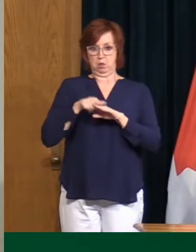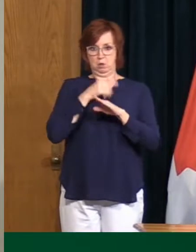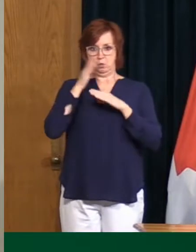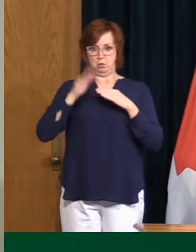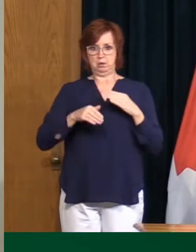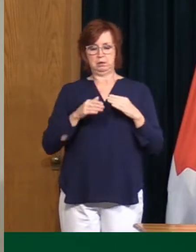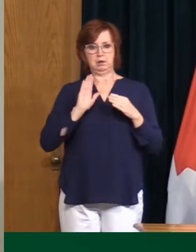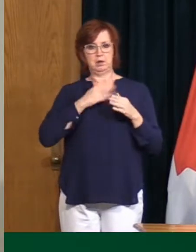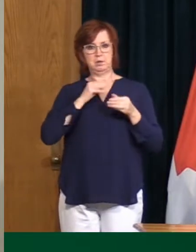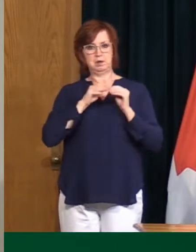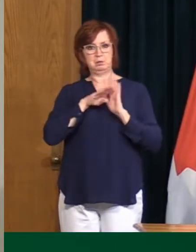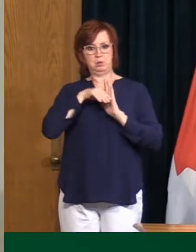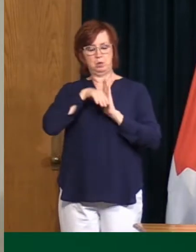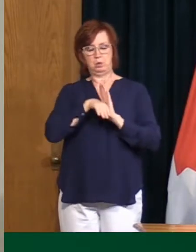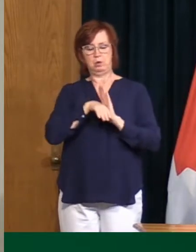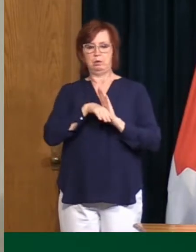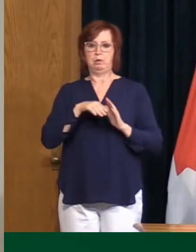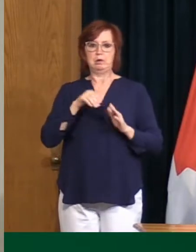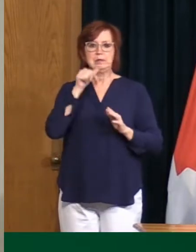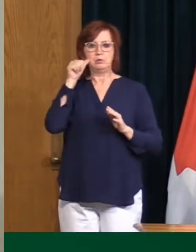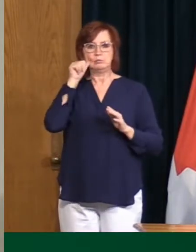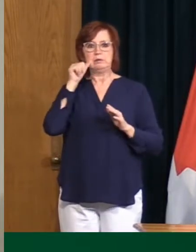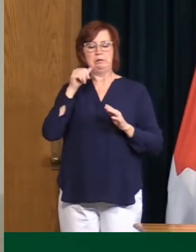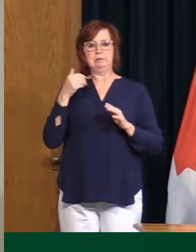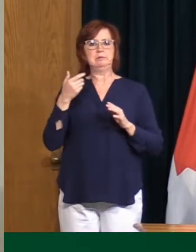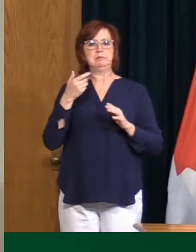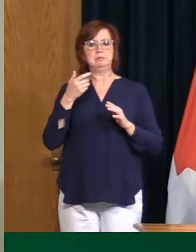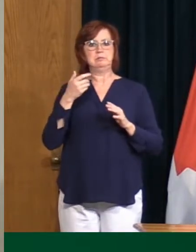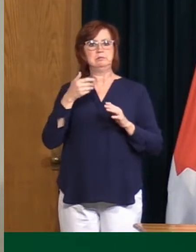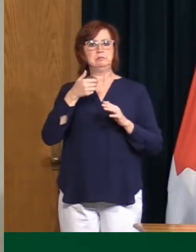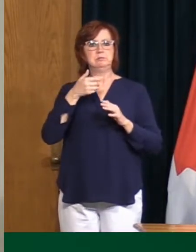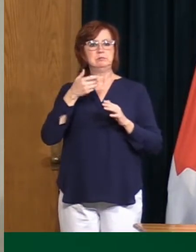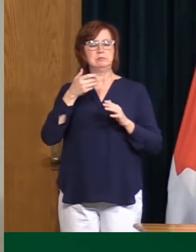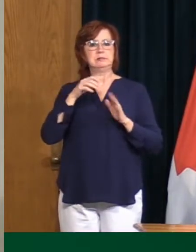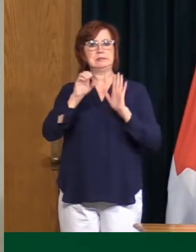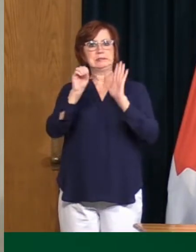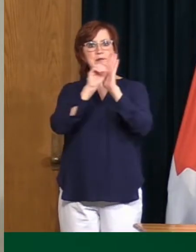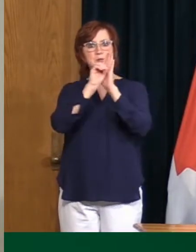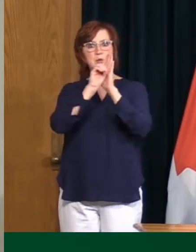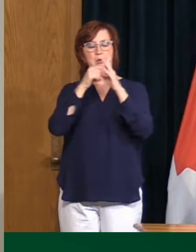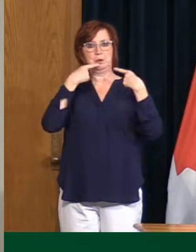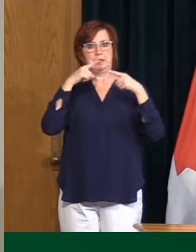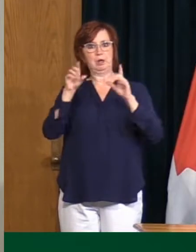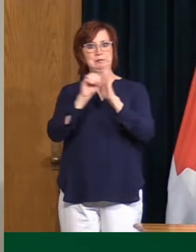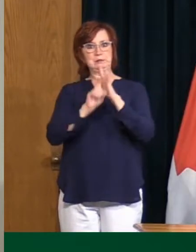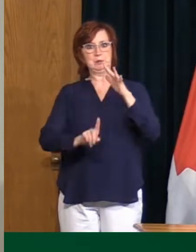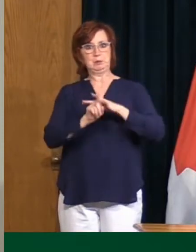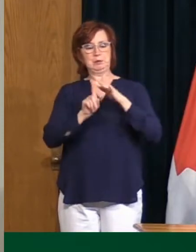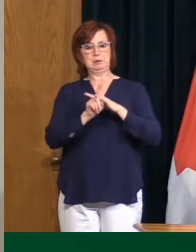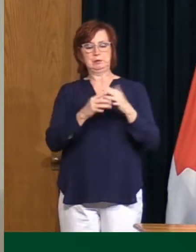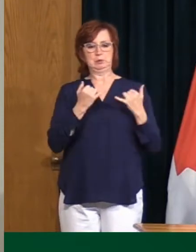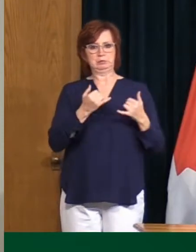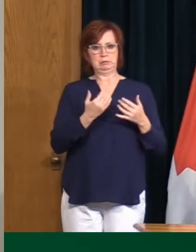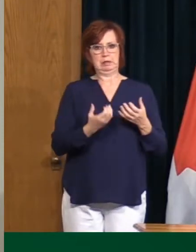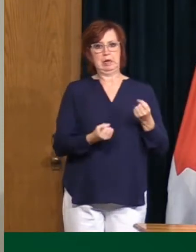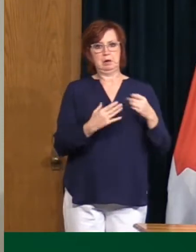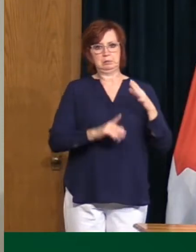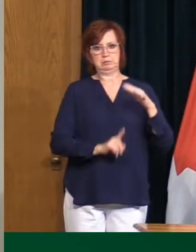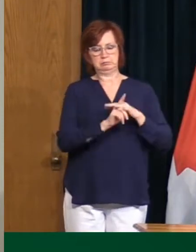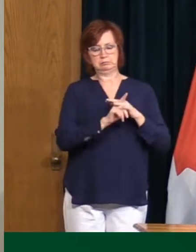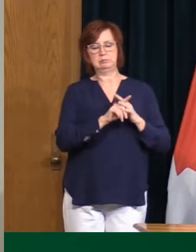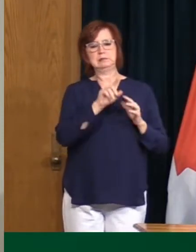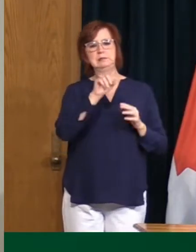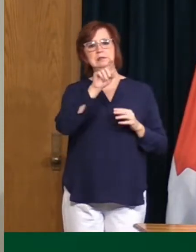see our case numbers going down to 0, but today we do have 21 new confirmed cases, bringing the provincial total to